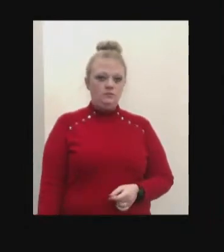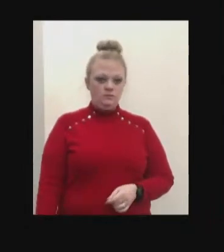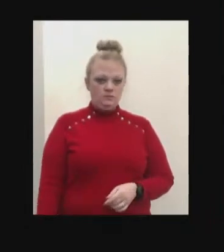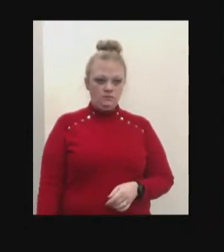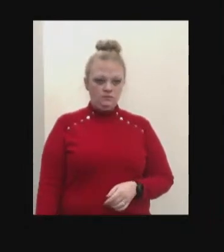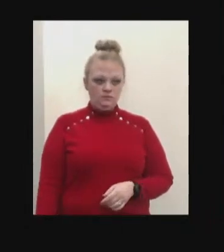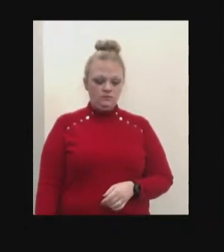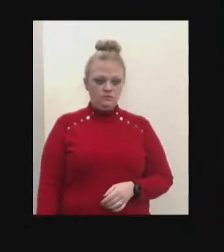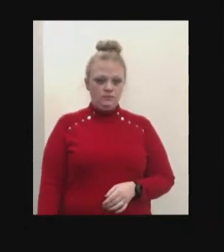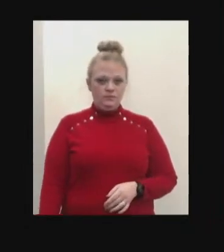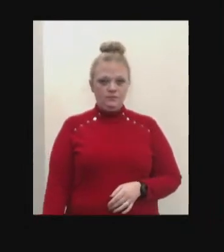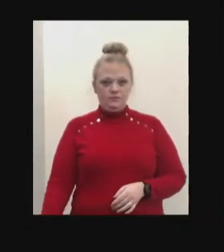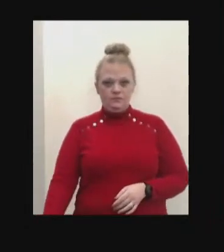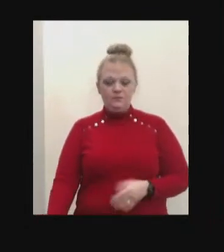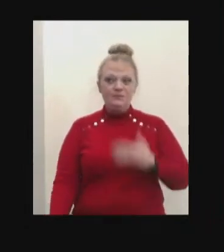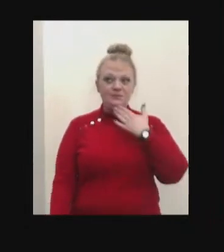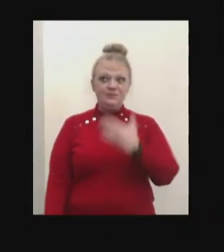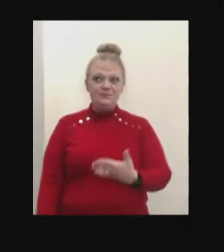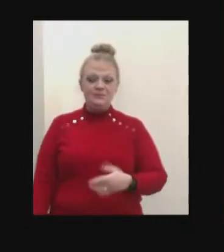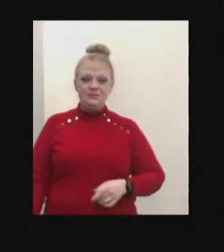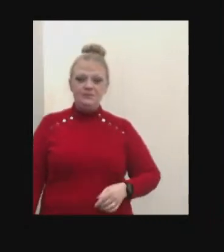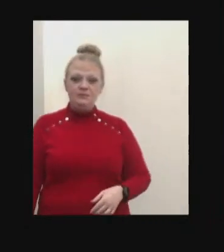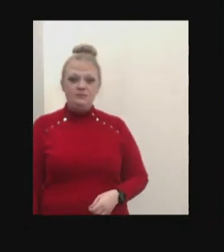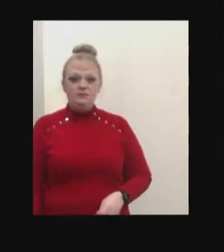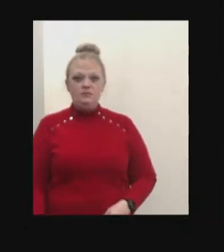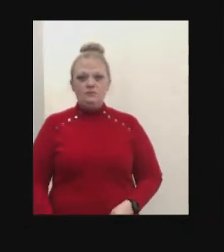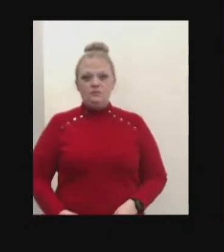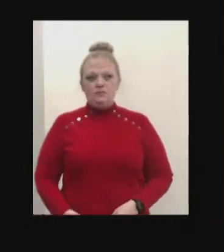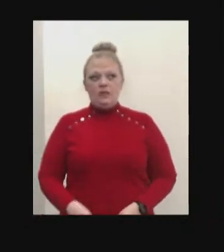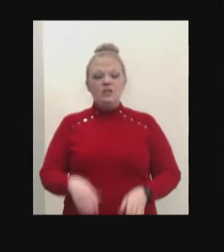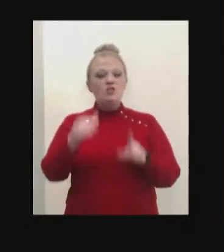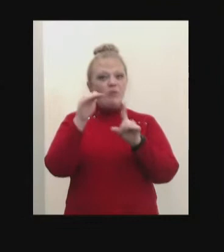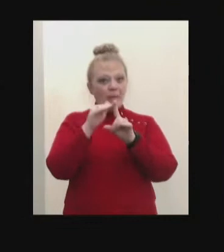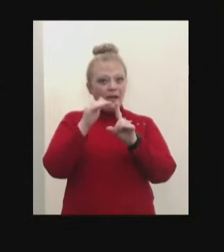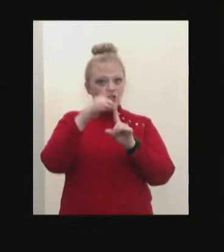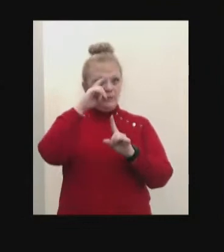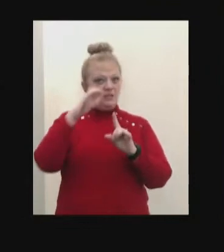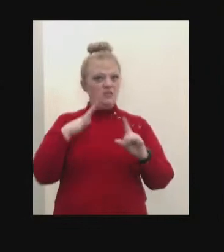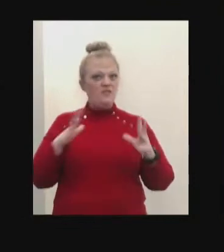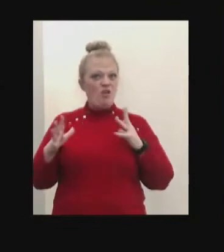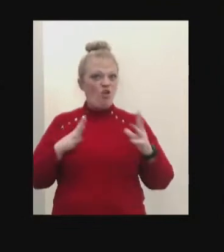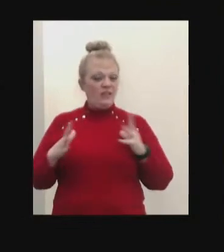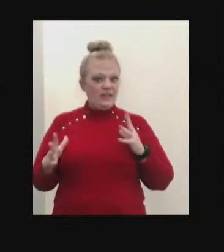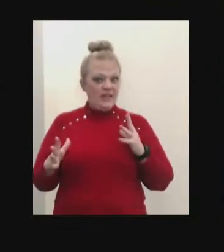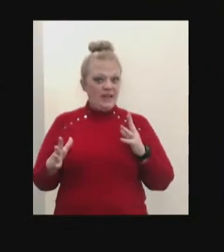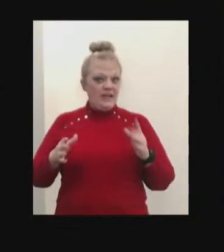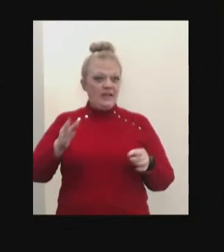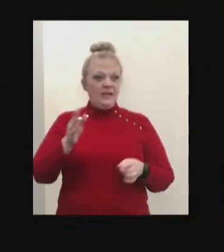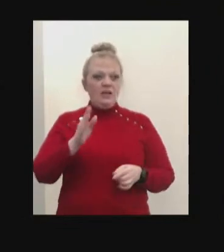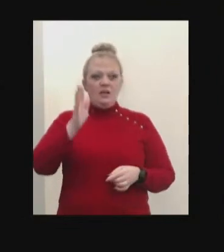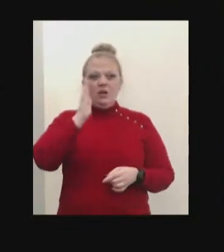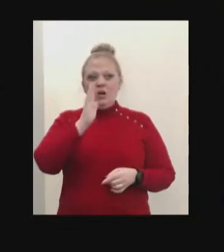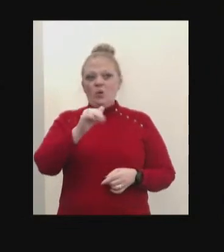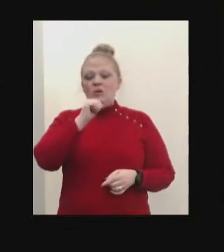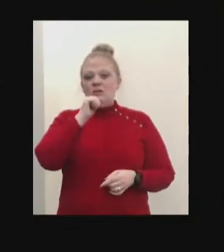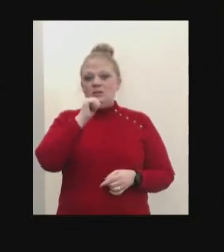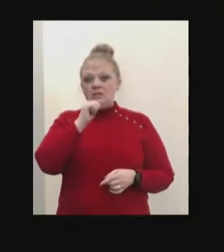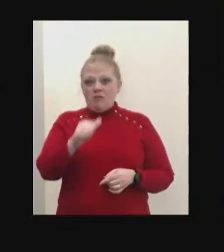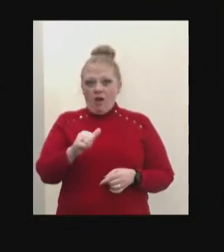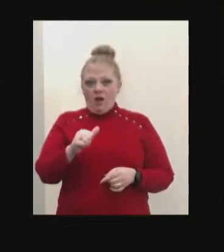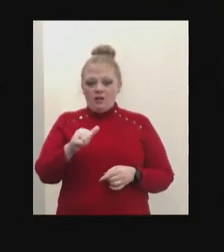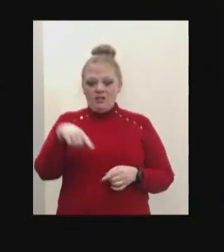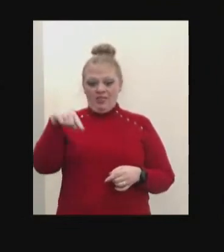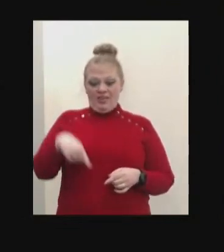Thank you, Dr. Burstein. As a reminder, because of the holiday, we will not be on this